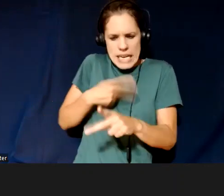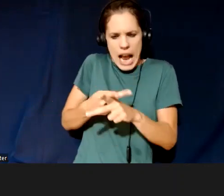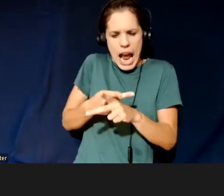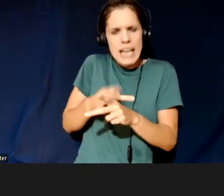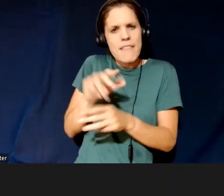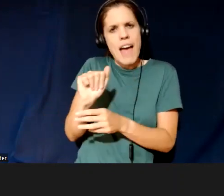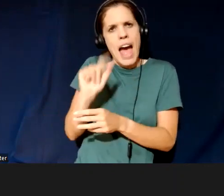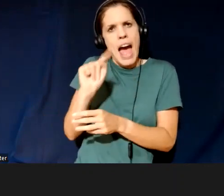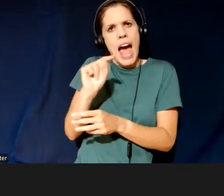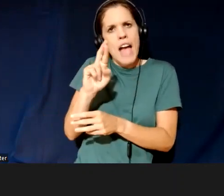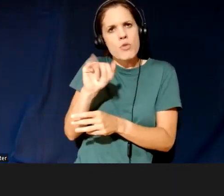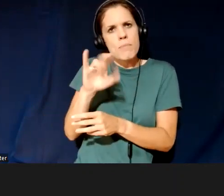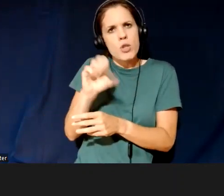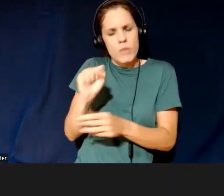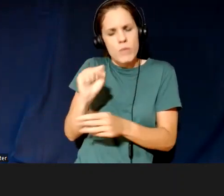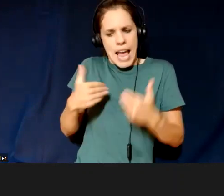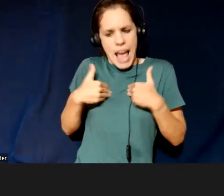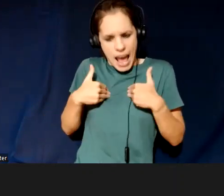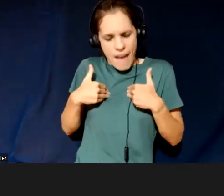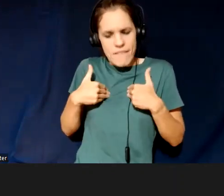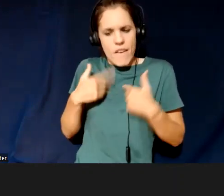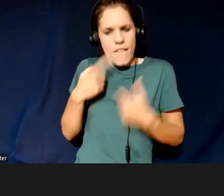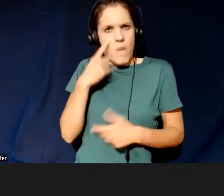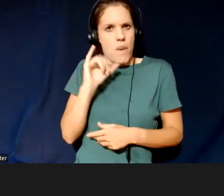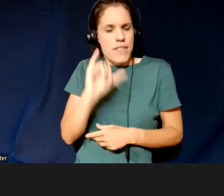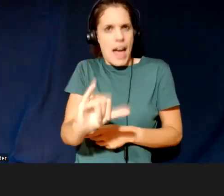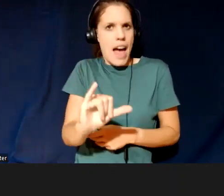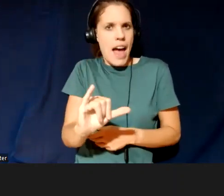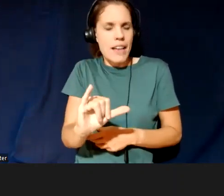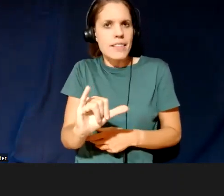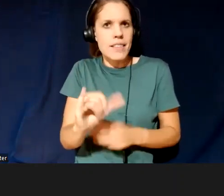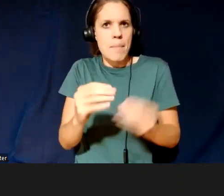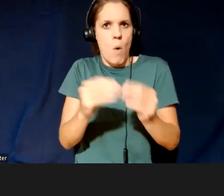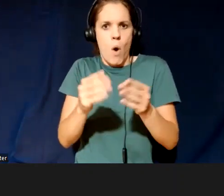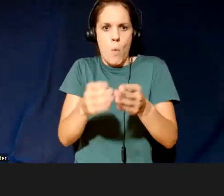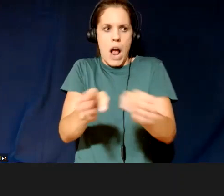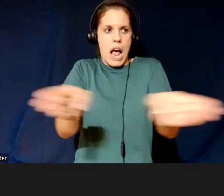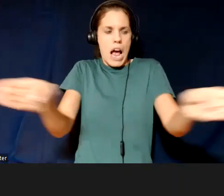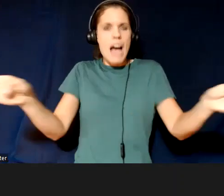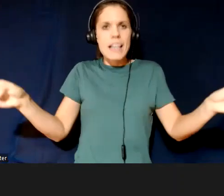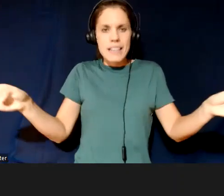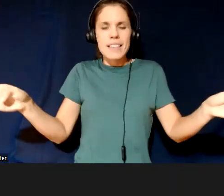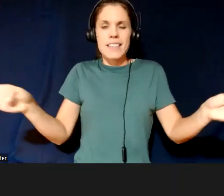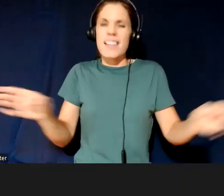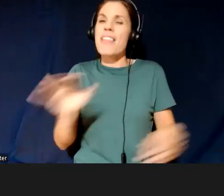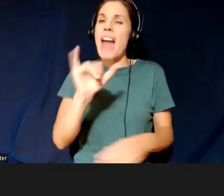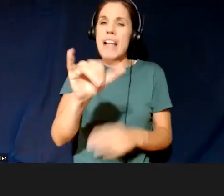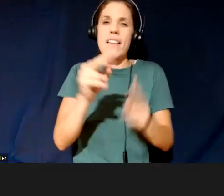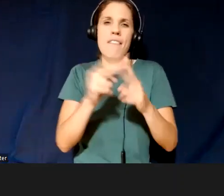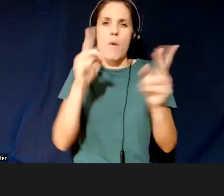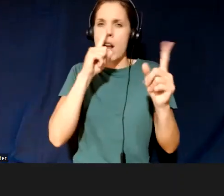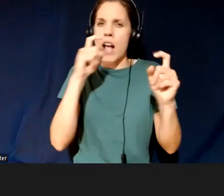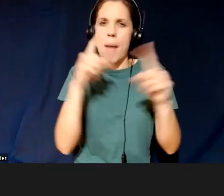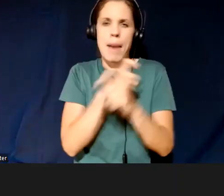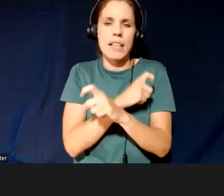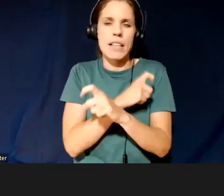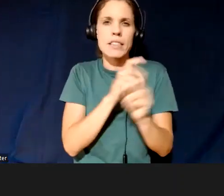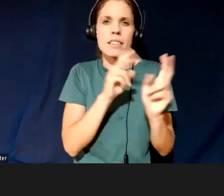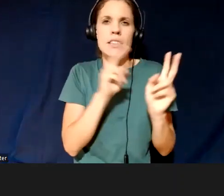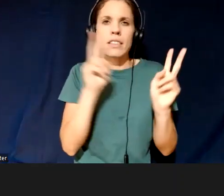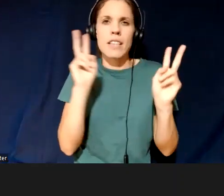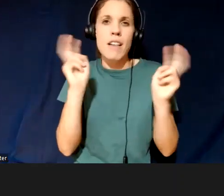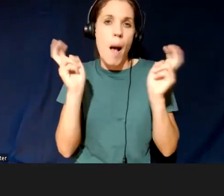ecosystems. So more on that to come. And that is a very complex topic. I think a lot about